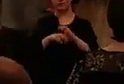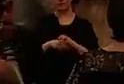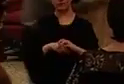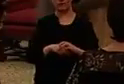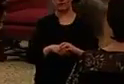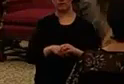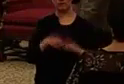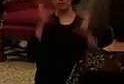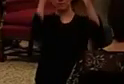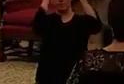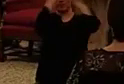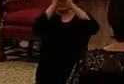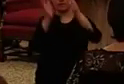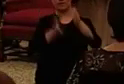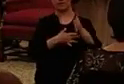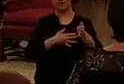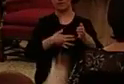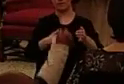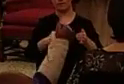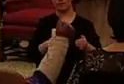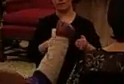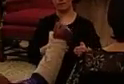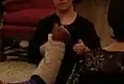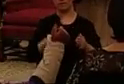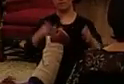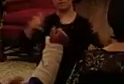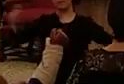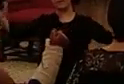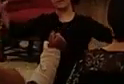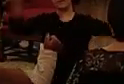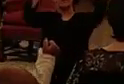his imagination in this song, he said there was this big screen